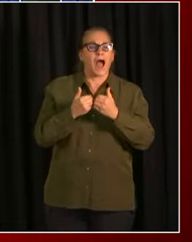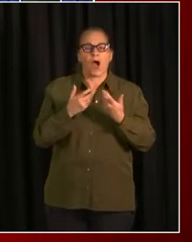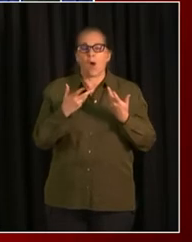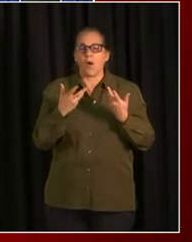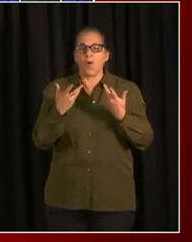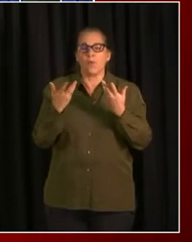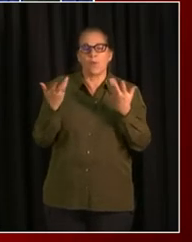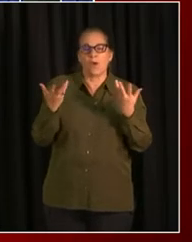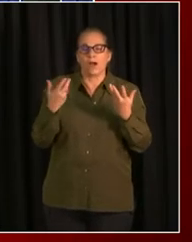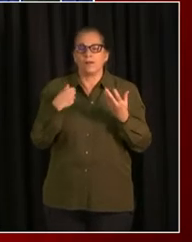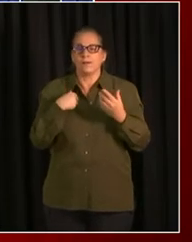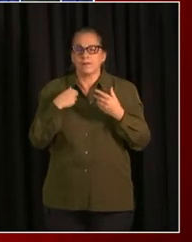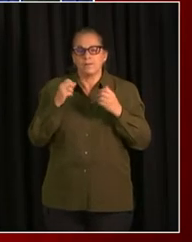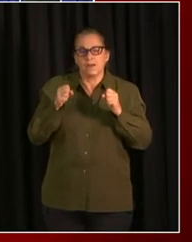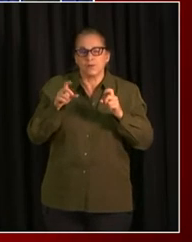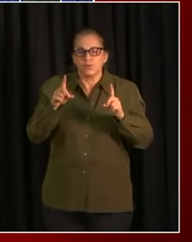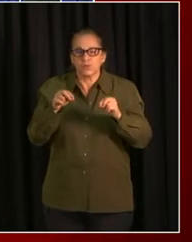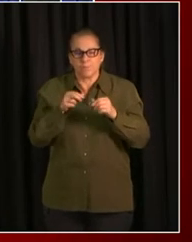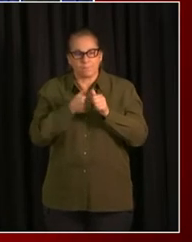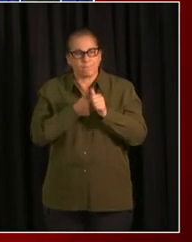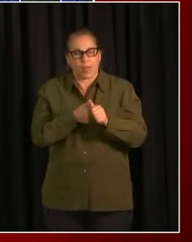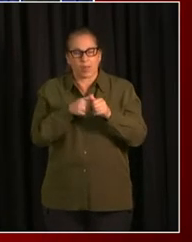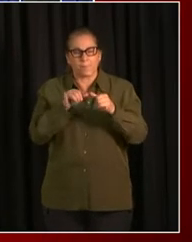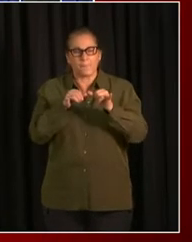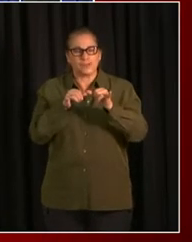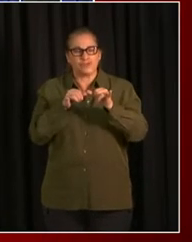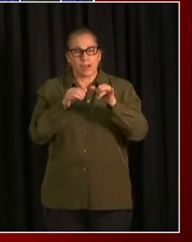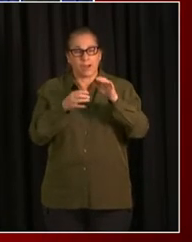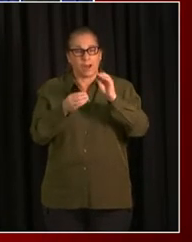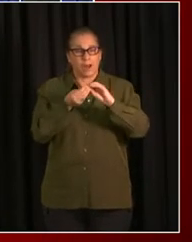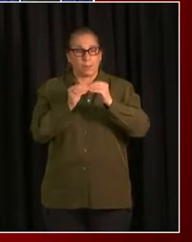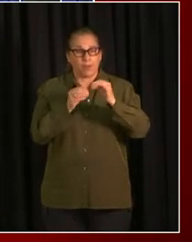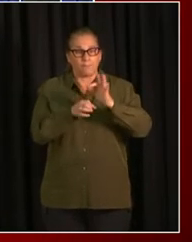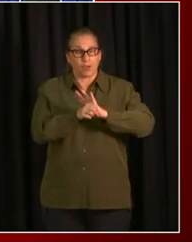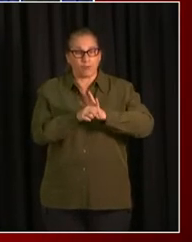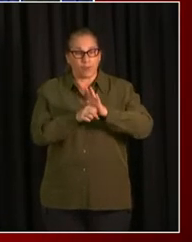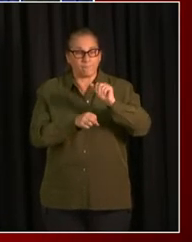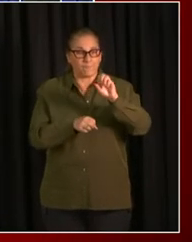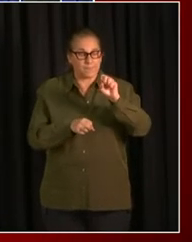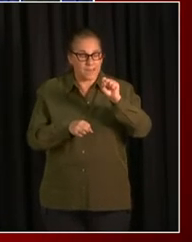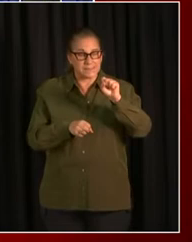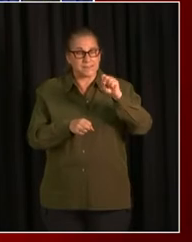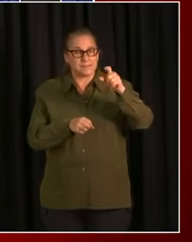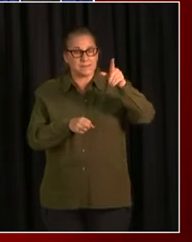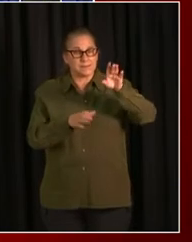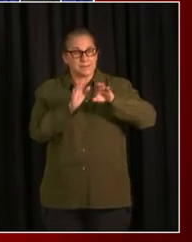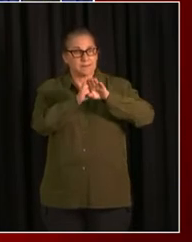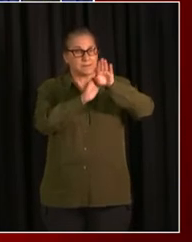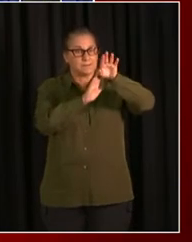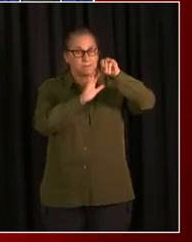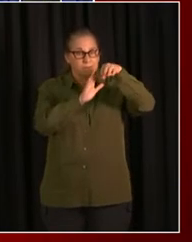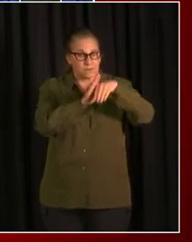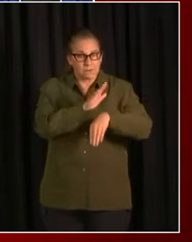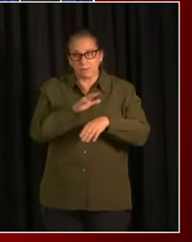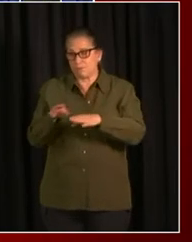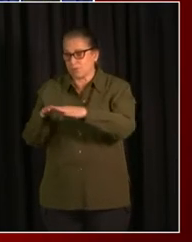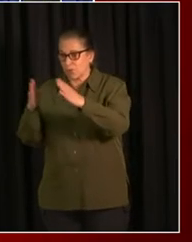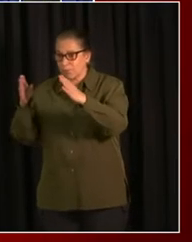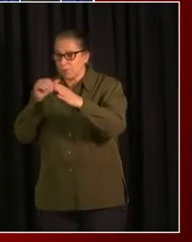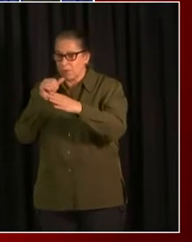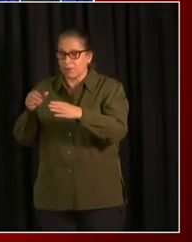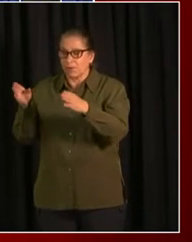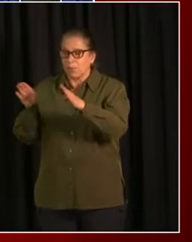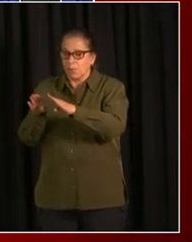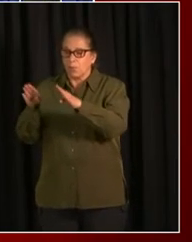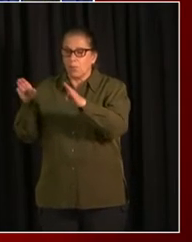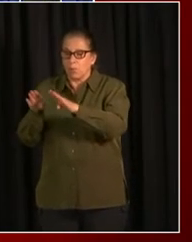that decision, as well as the precautions in place around things like sanitization and cleaning and hygiene and social distancing that are